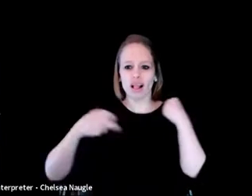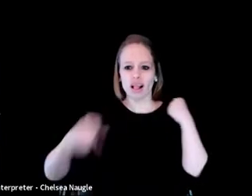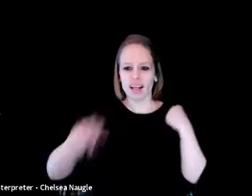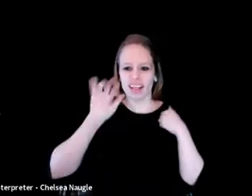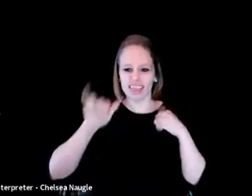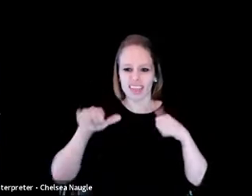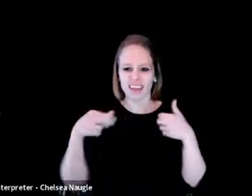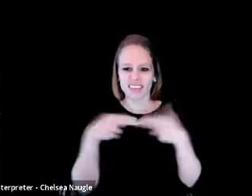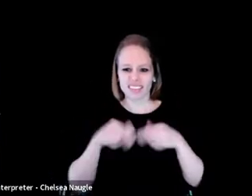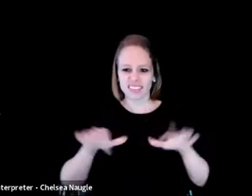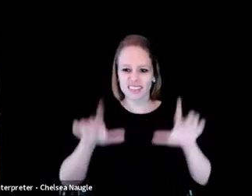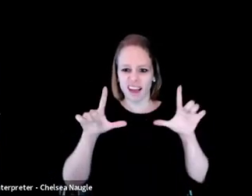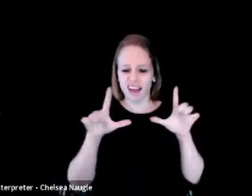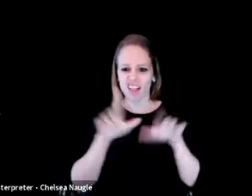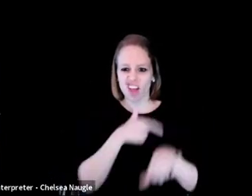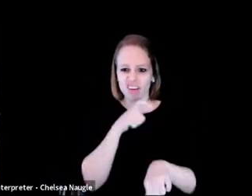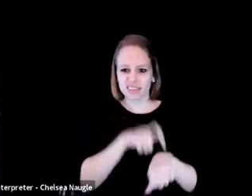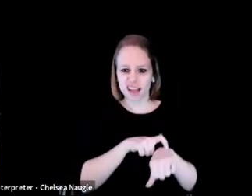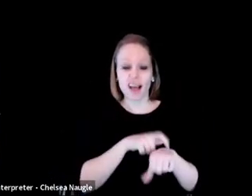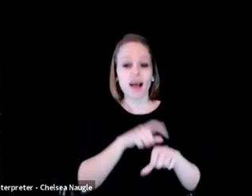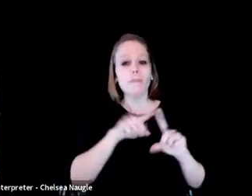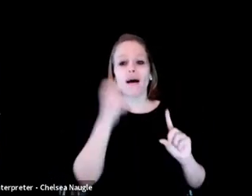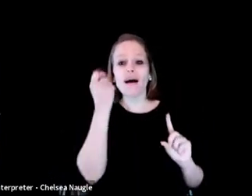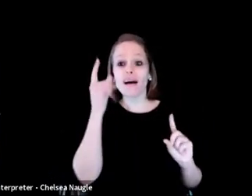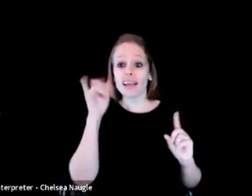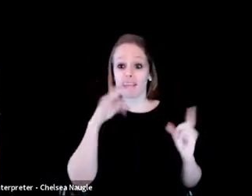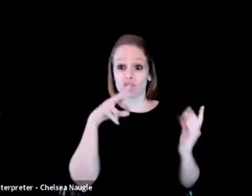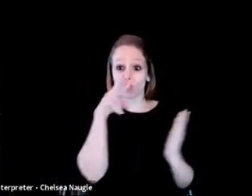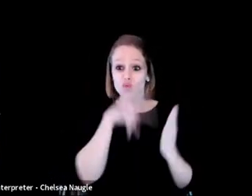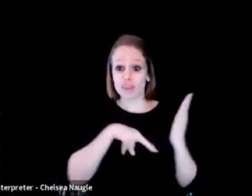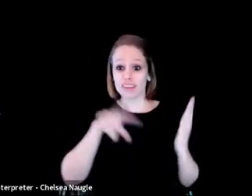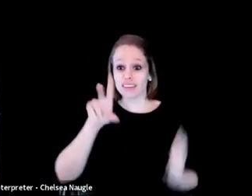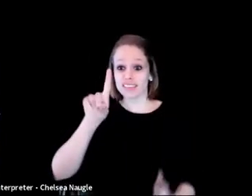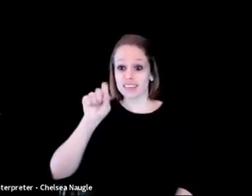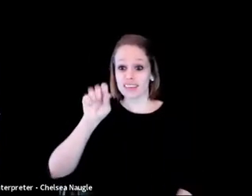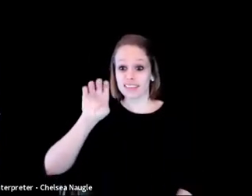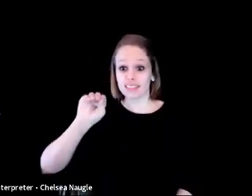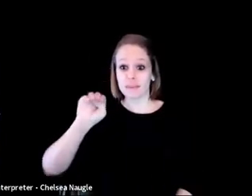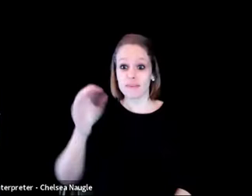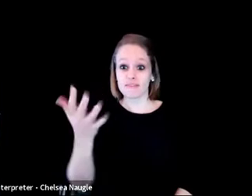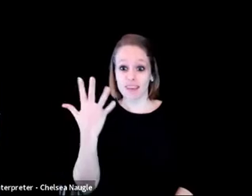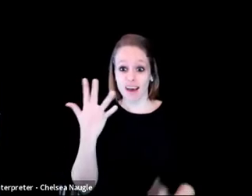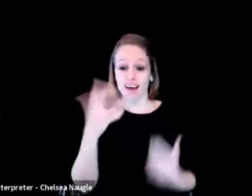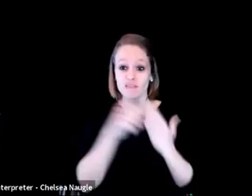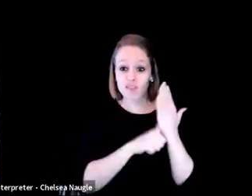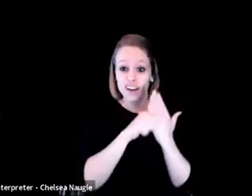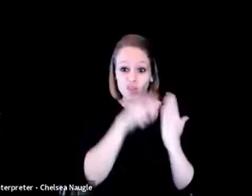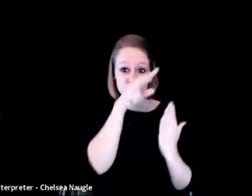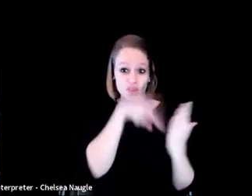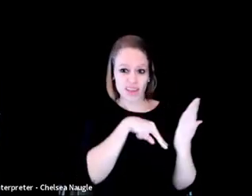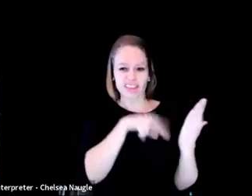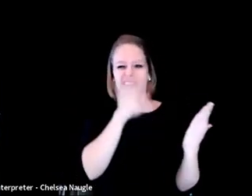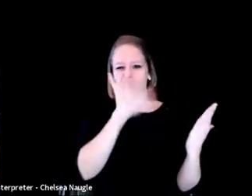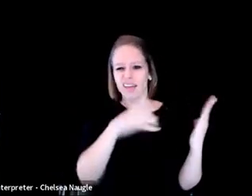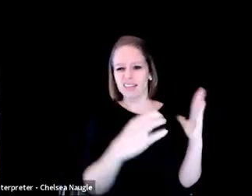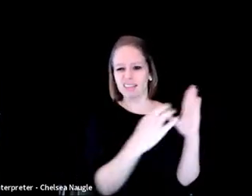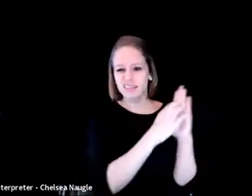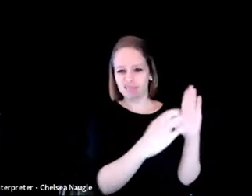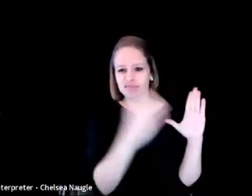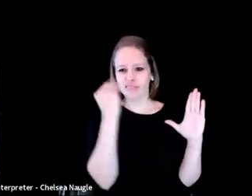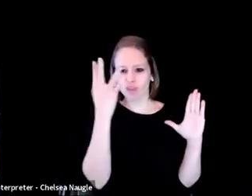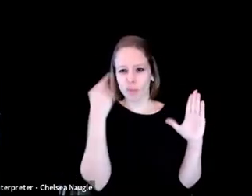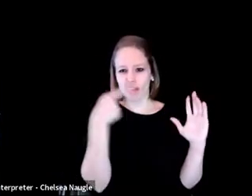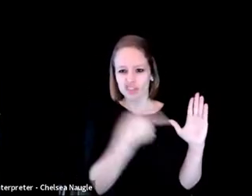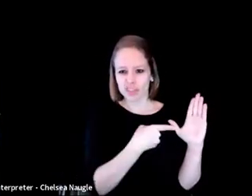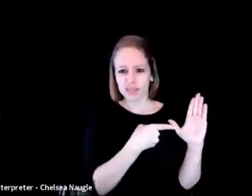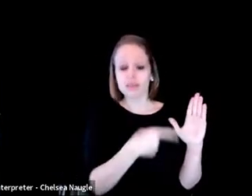would find if you're looking in the diagnostic manual for the criteria for autism. The key